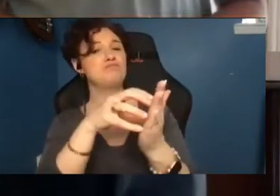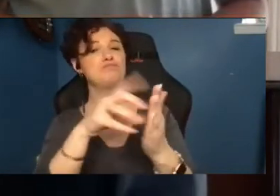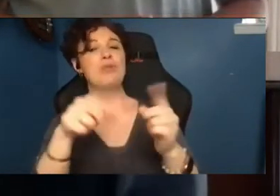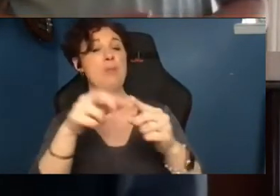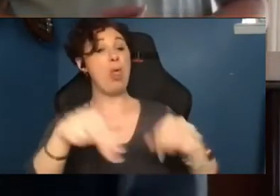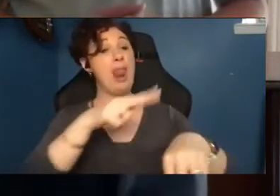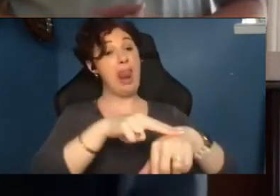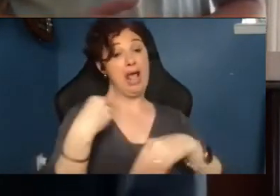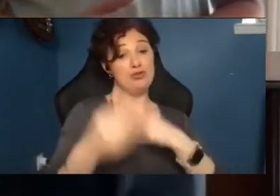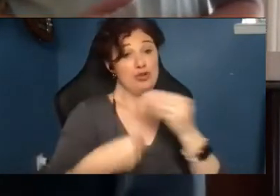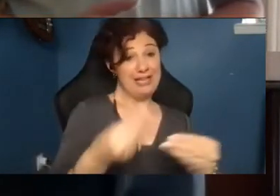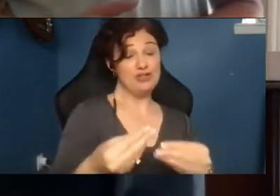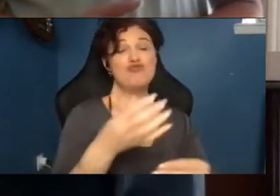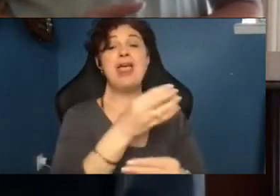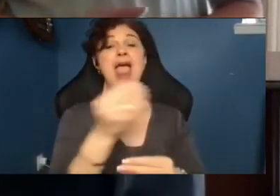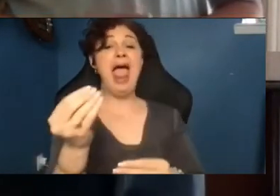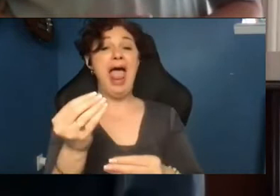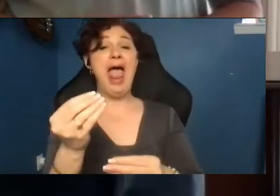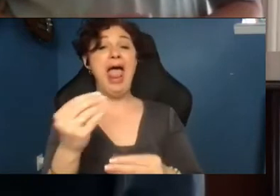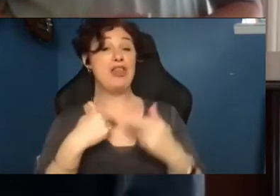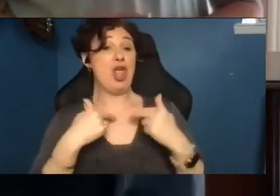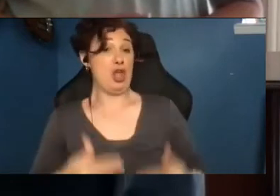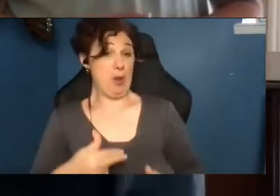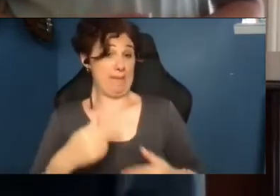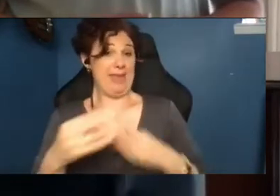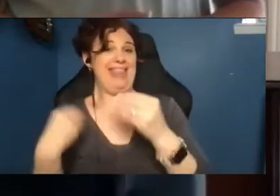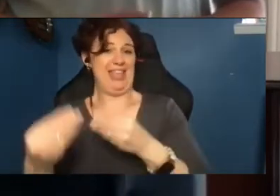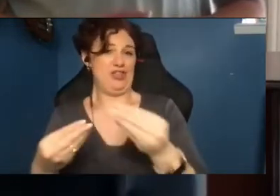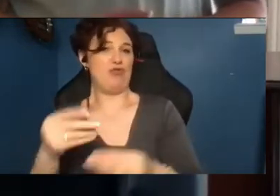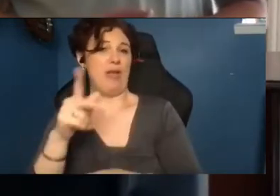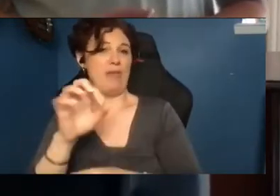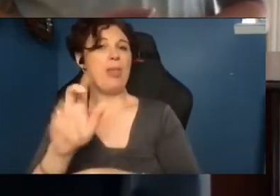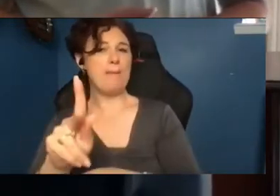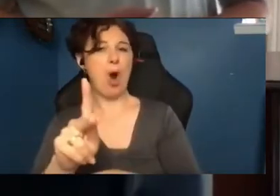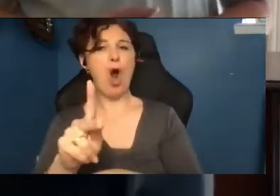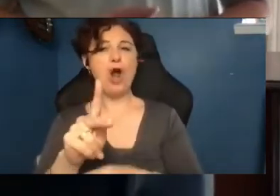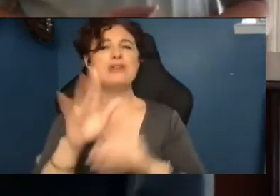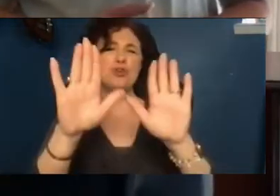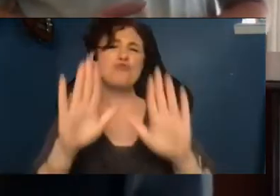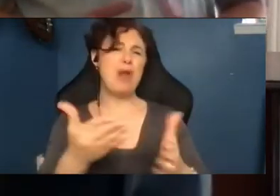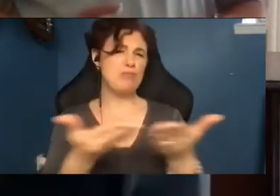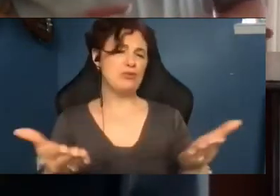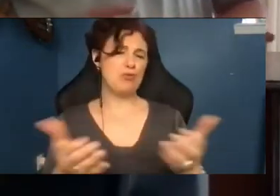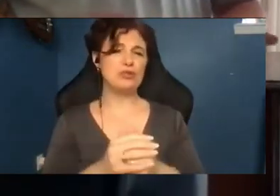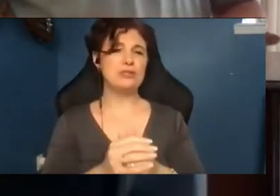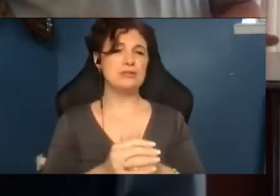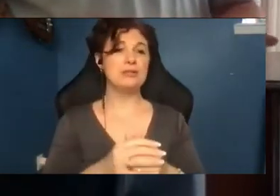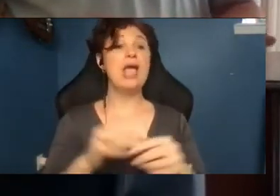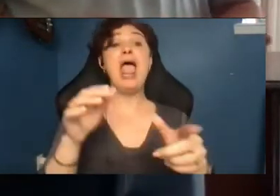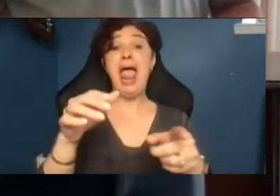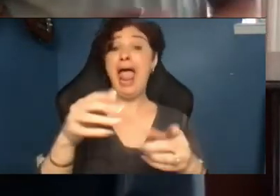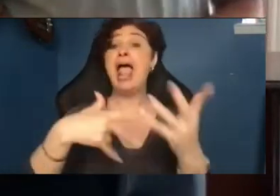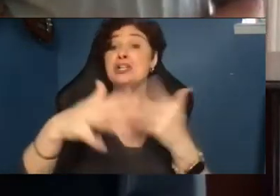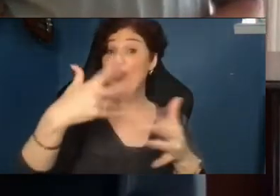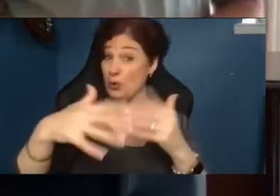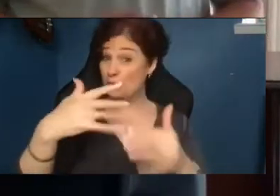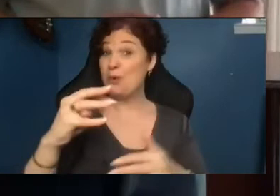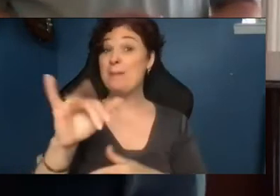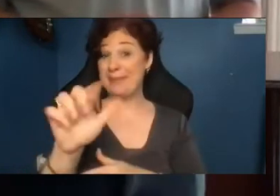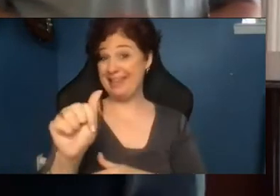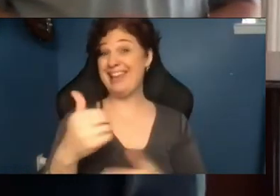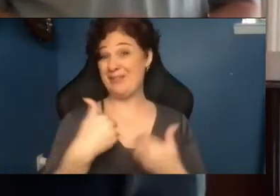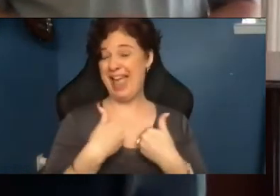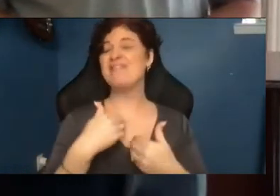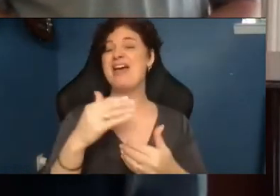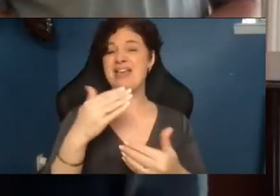natural history and the human history of the park. Those are great resources. And social media. And social media, yeah, thank